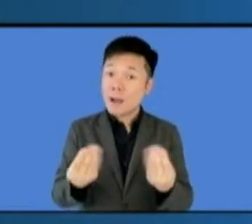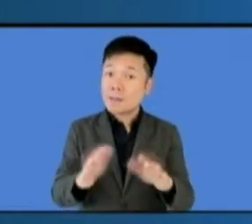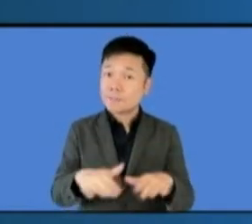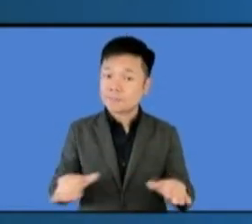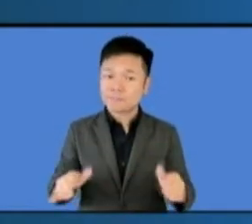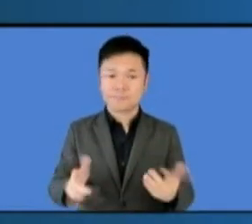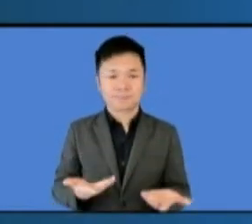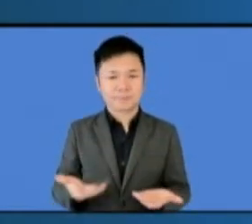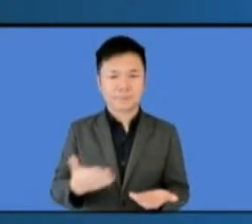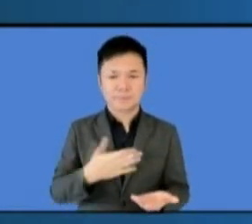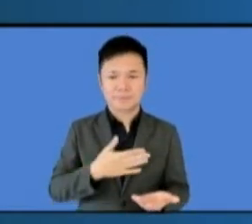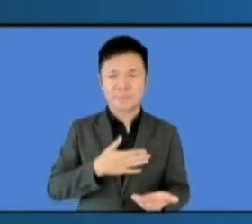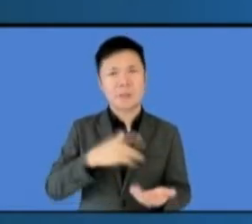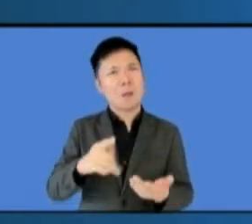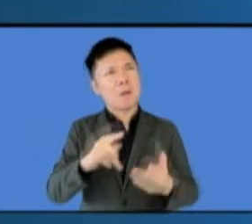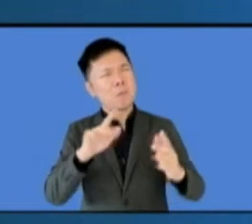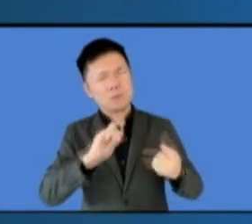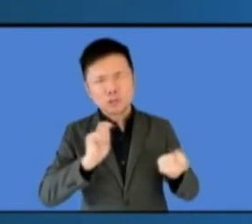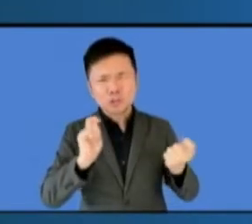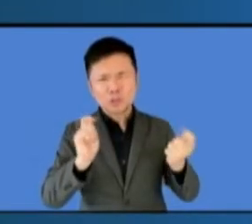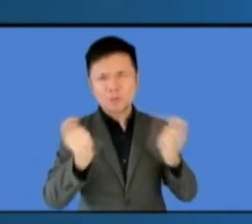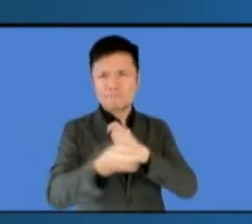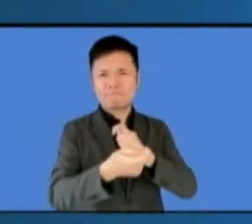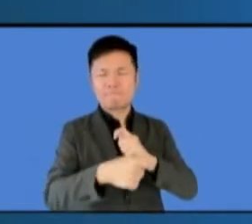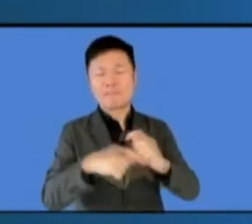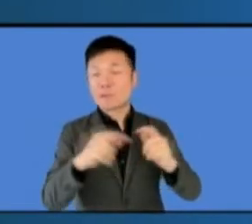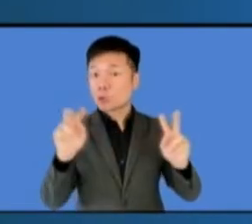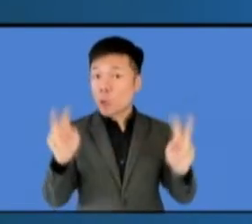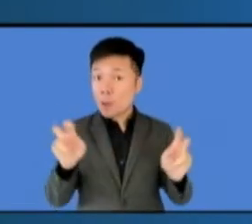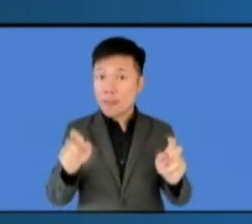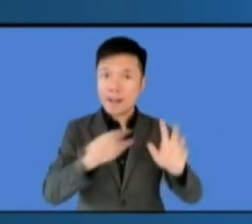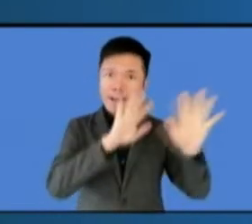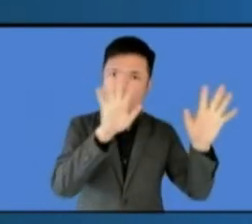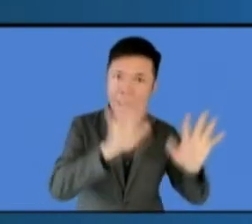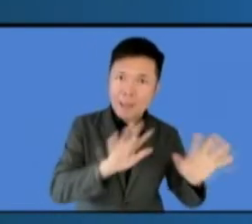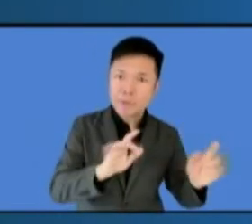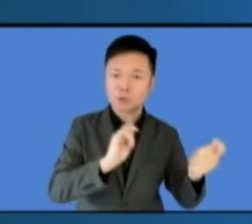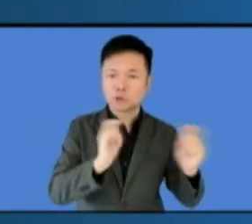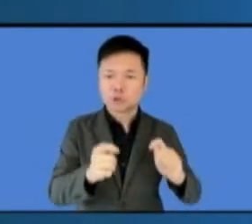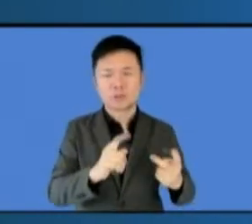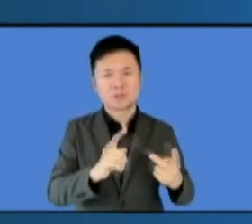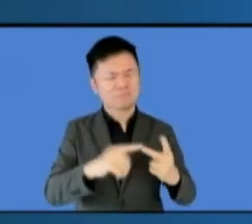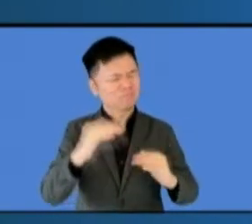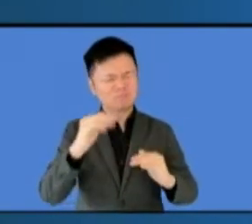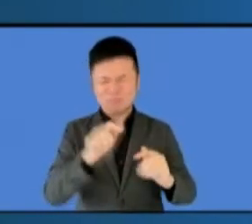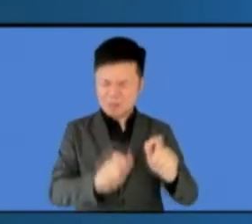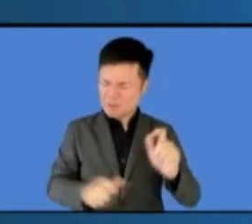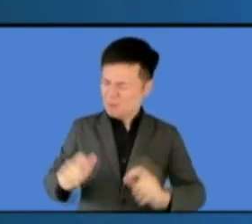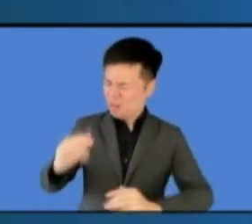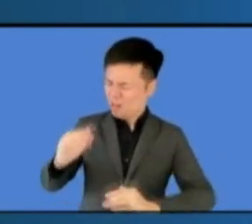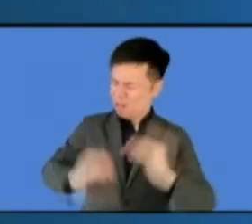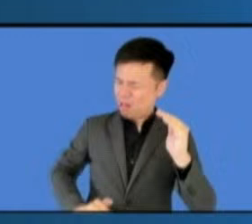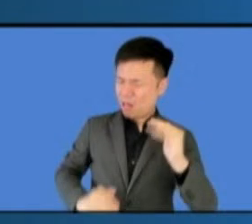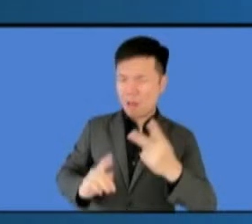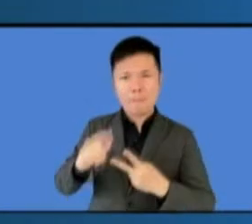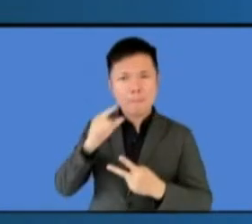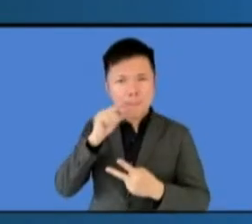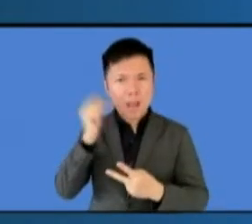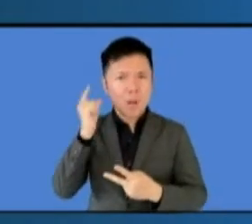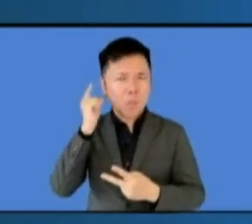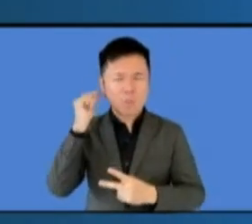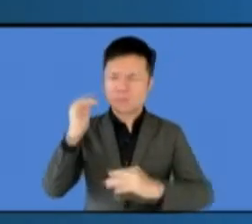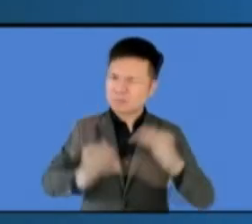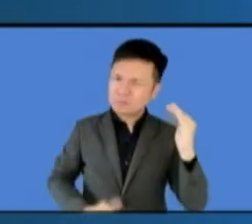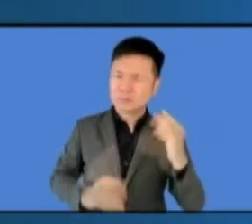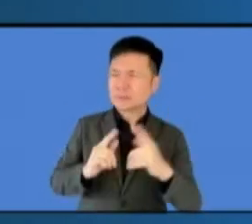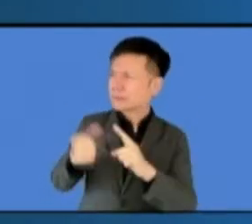often advocate for progressive change on issues like climate change, inequality, and gender rights through activism and